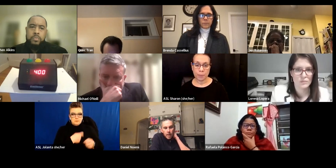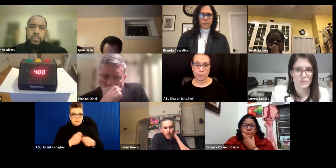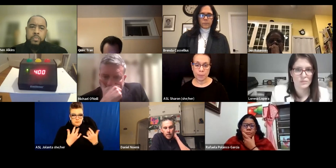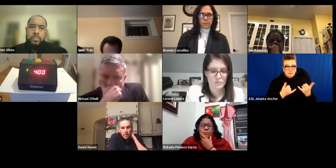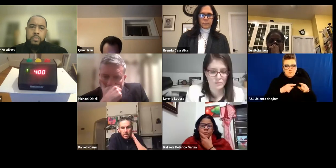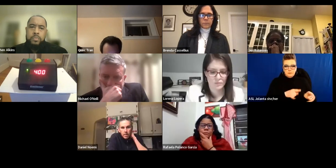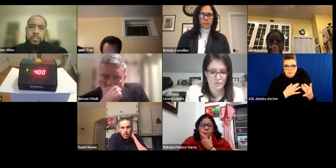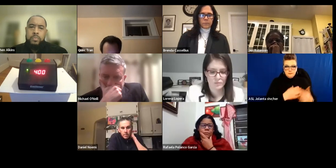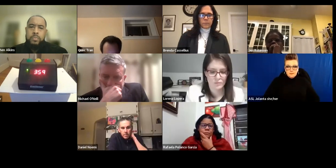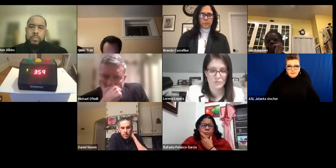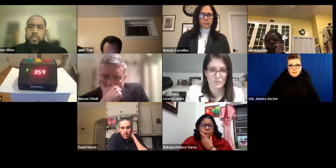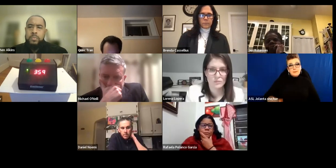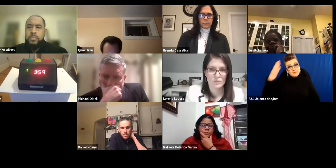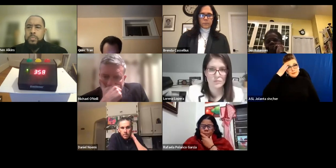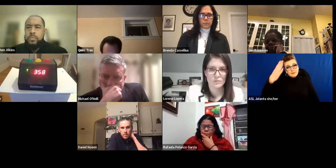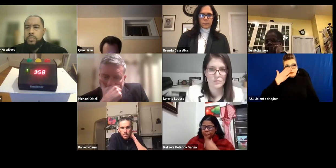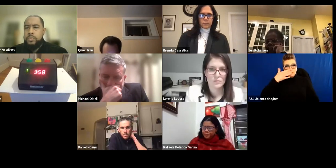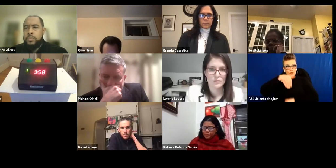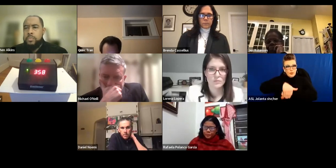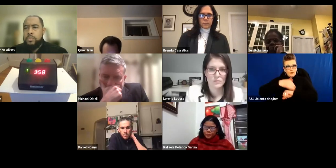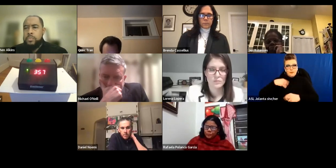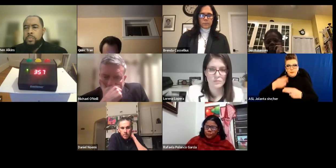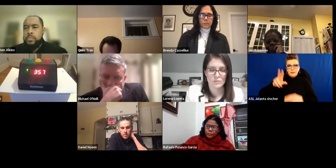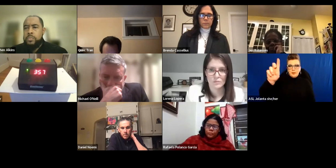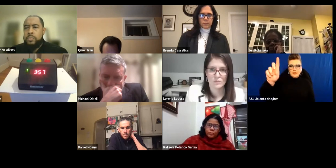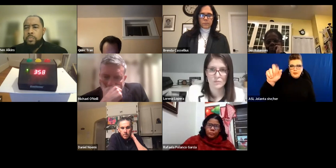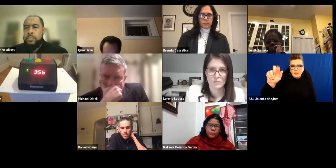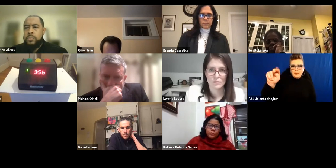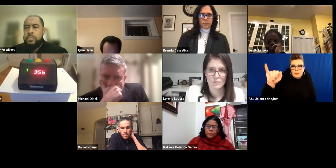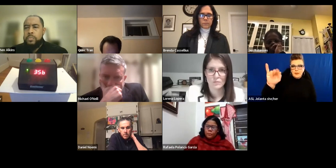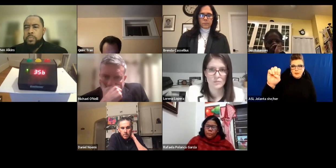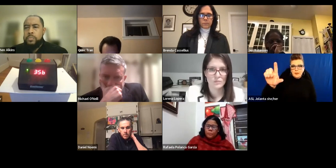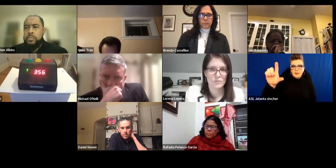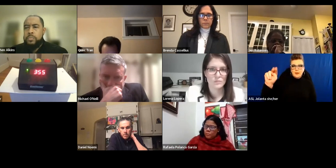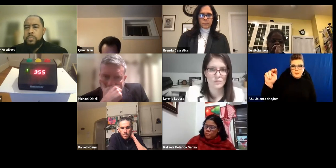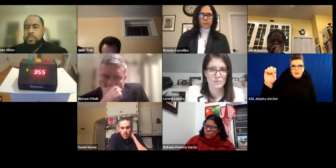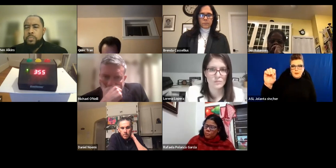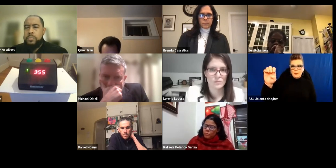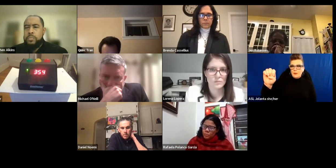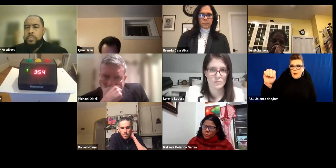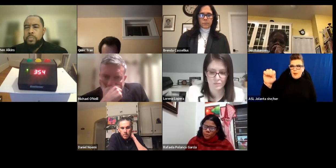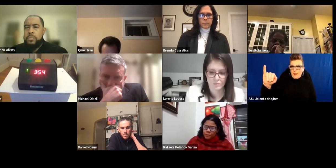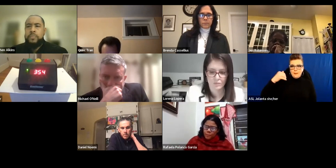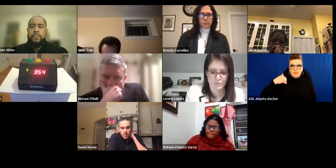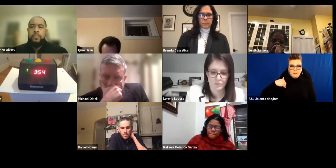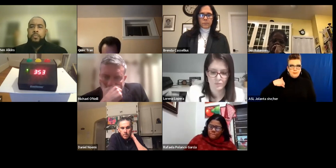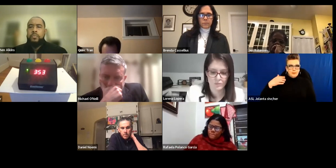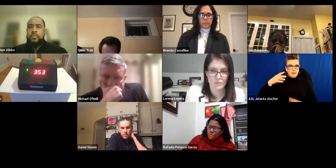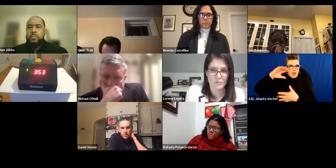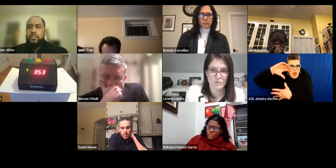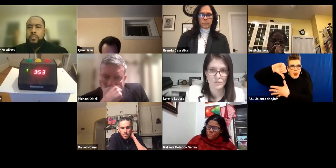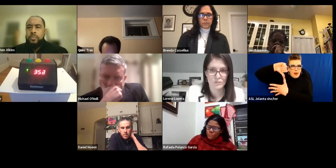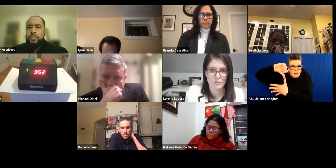um good evening my name is daniel noemi and i am a latin american